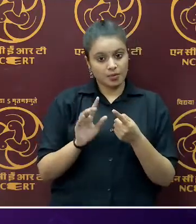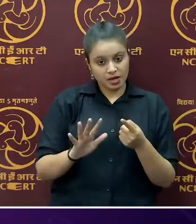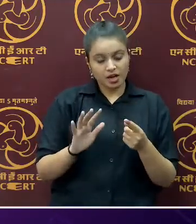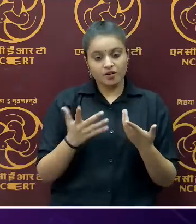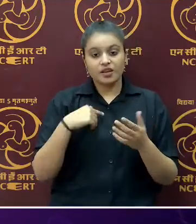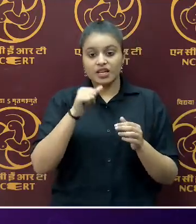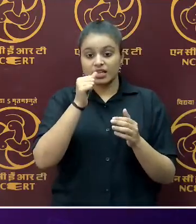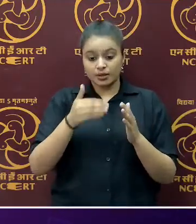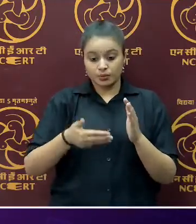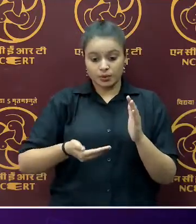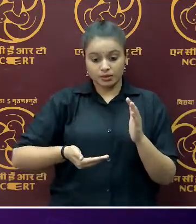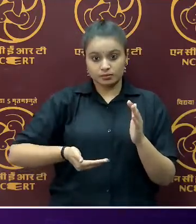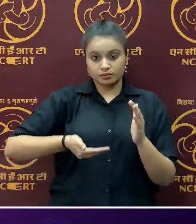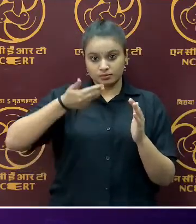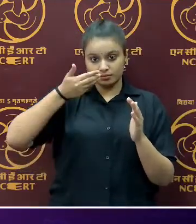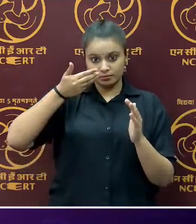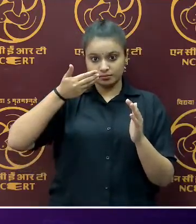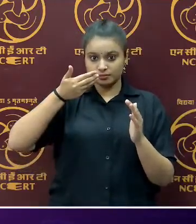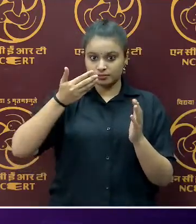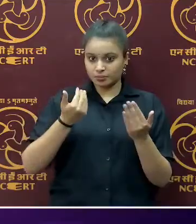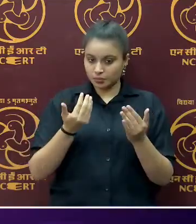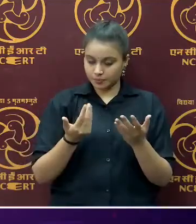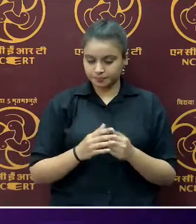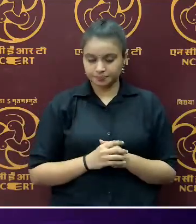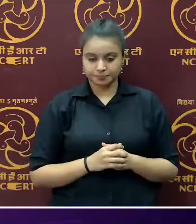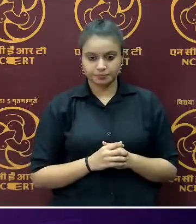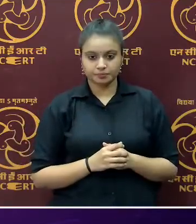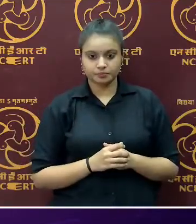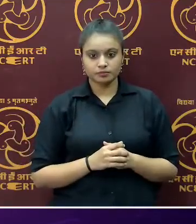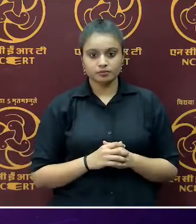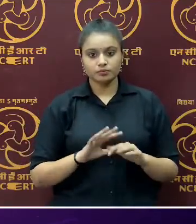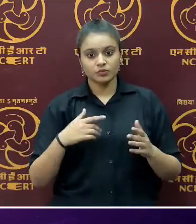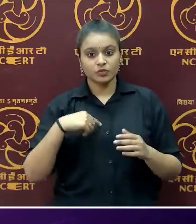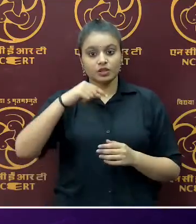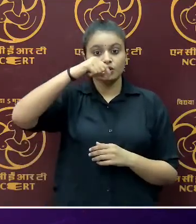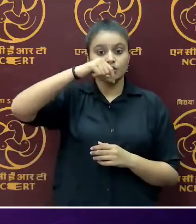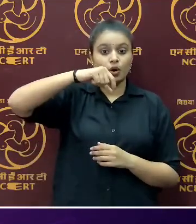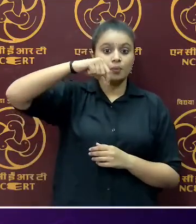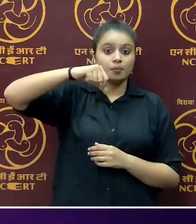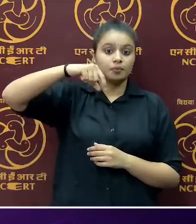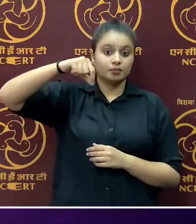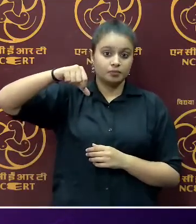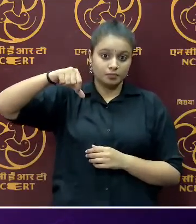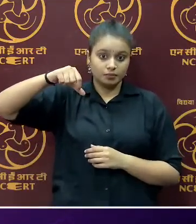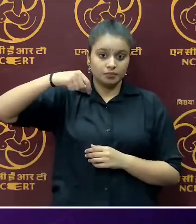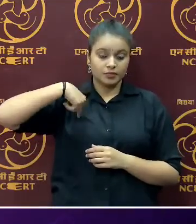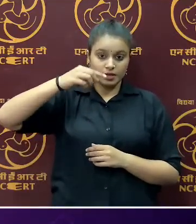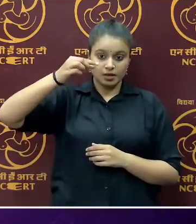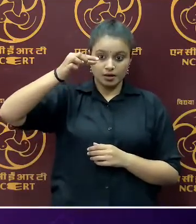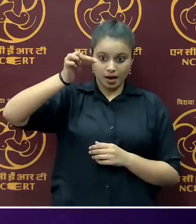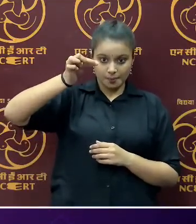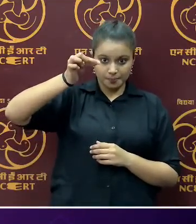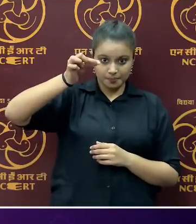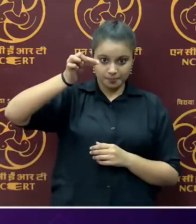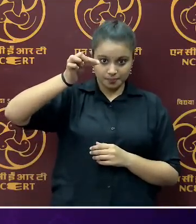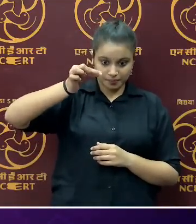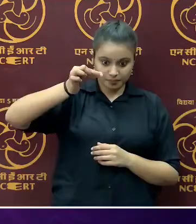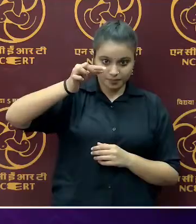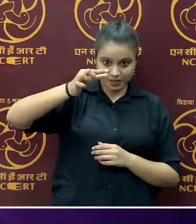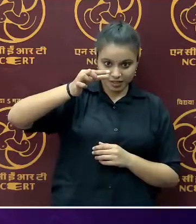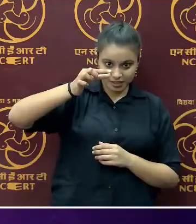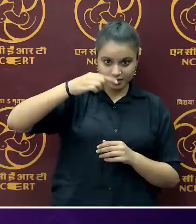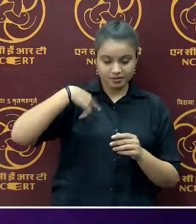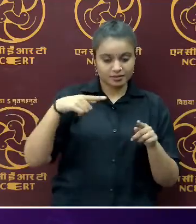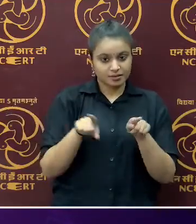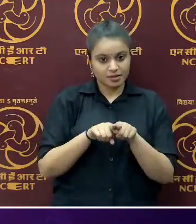happens? The liquid, it comes flows out. upwards, yes. Yes. Droplets also. We press the upper part and release it,